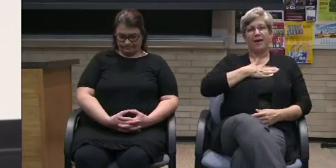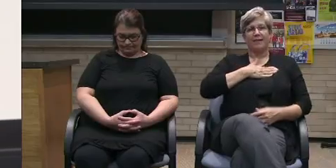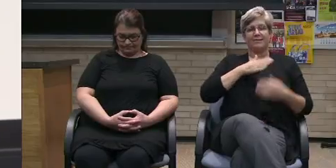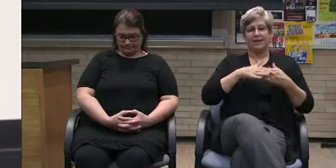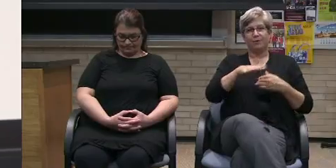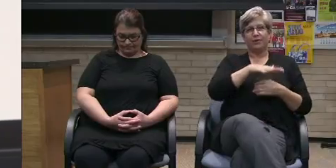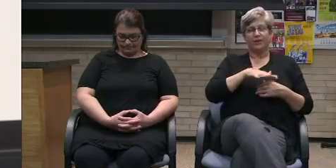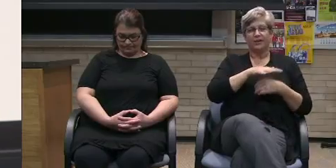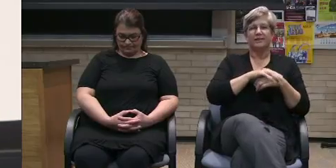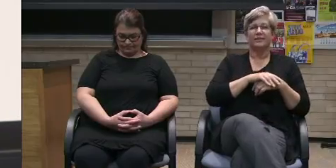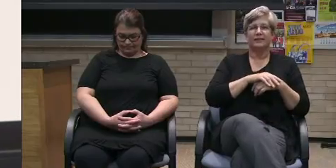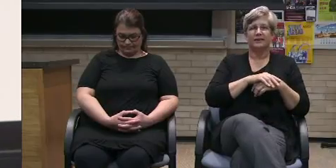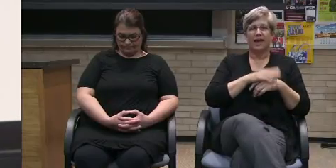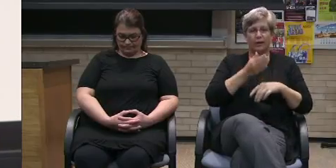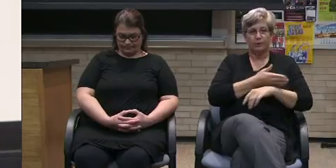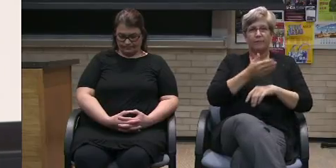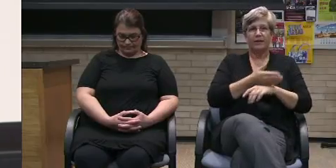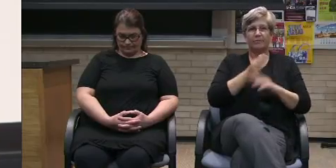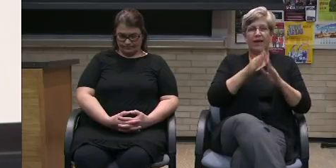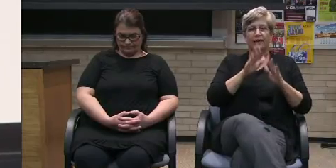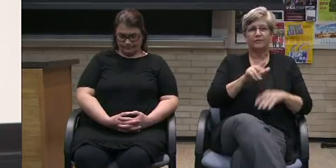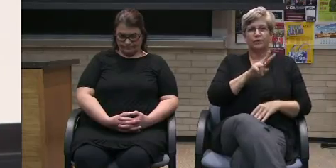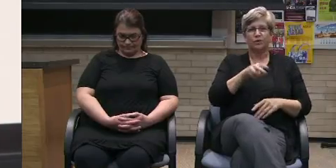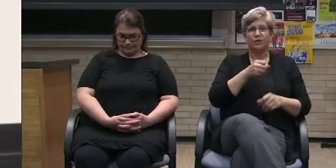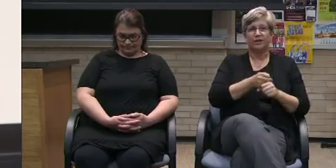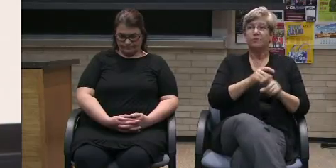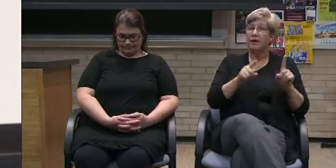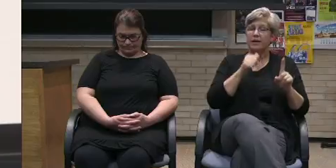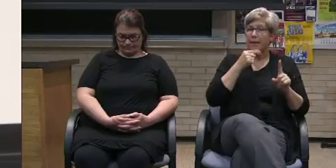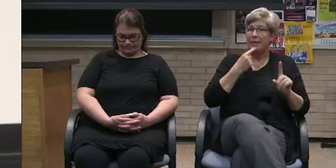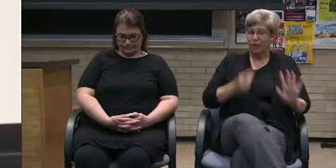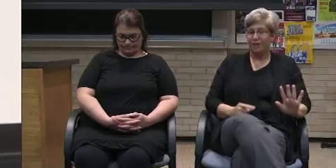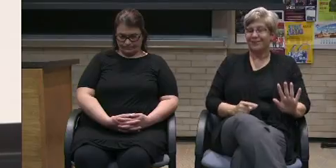I rehabbed that house for 22 years. But I'm not bitter.